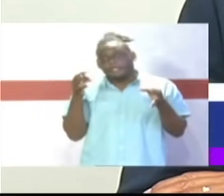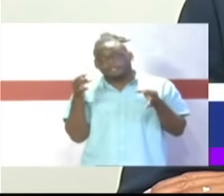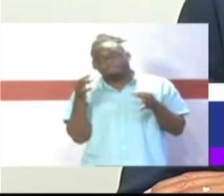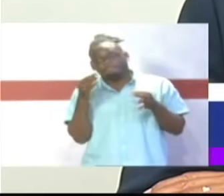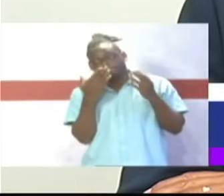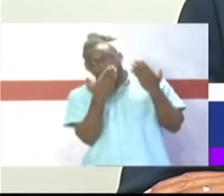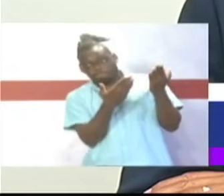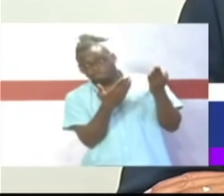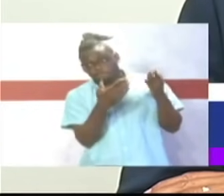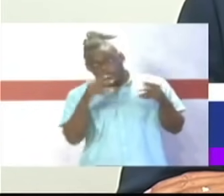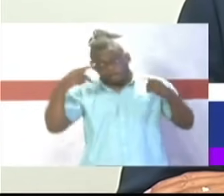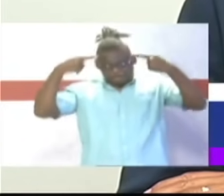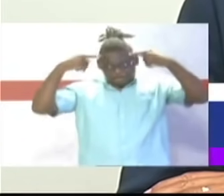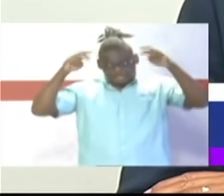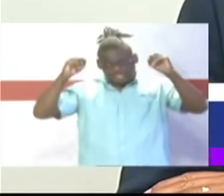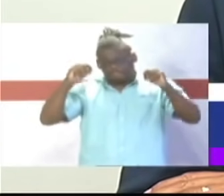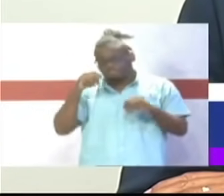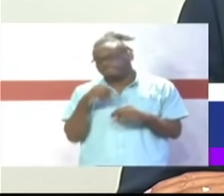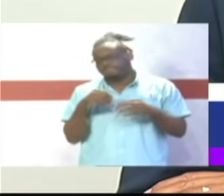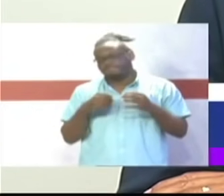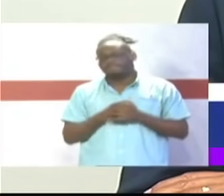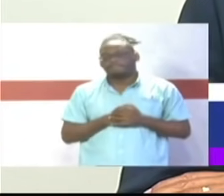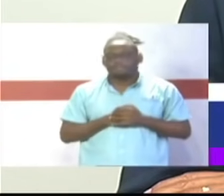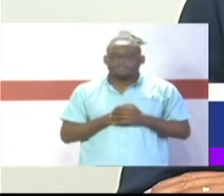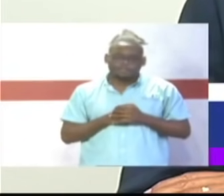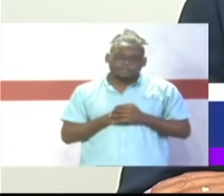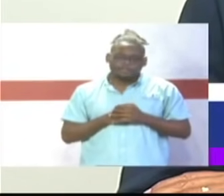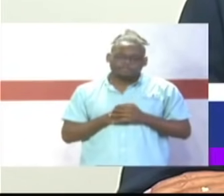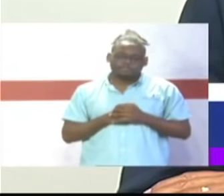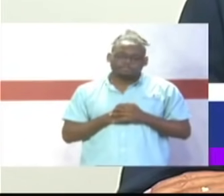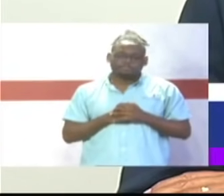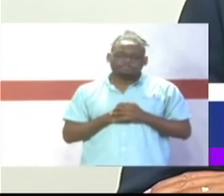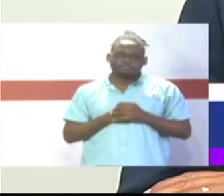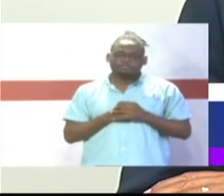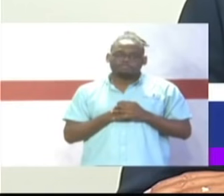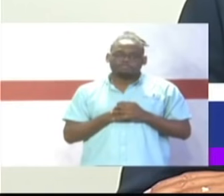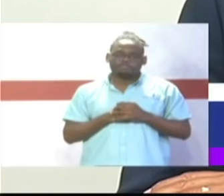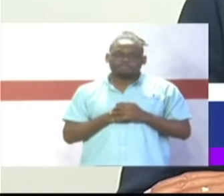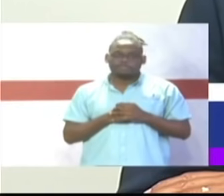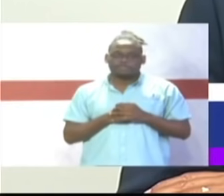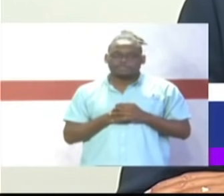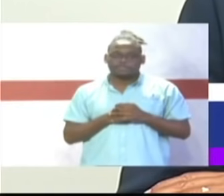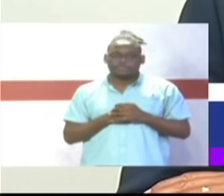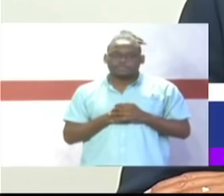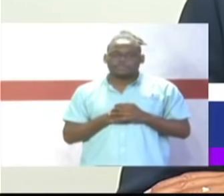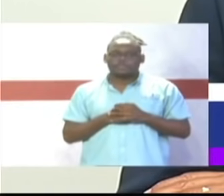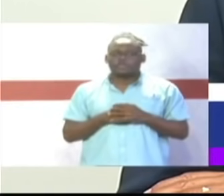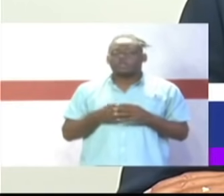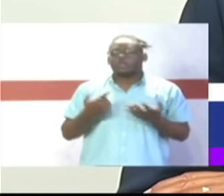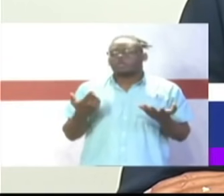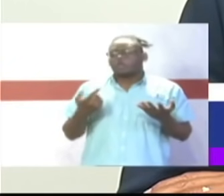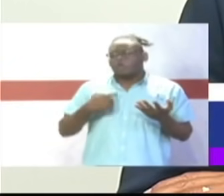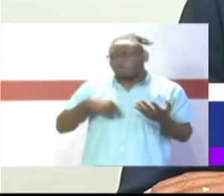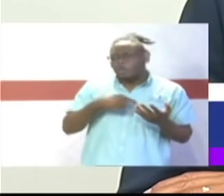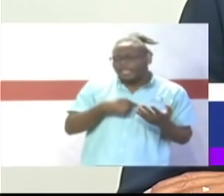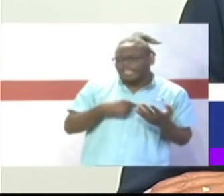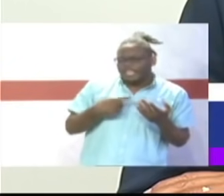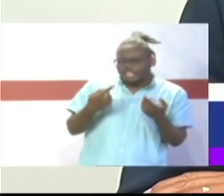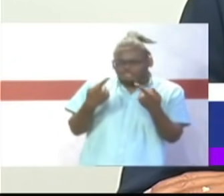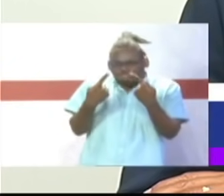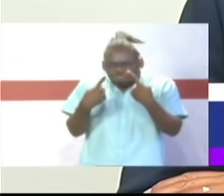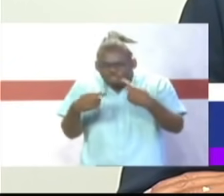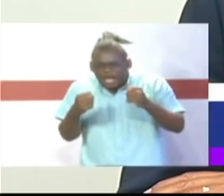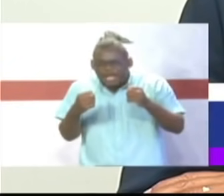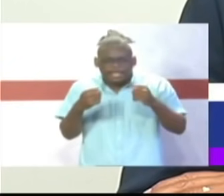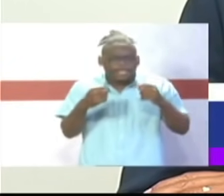in due course. What we are trying to do as we open up more and more is to just keep